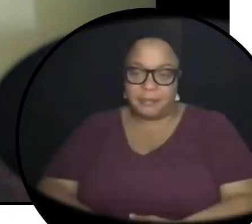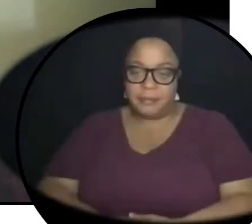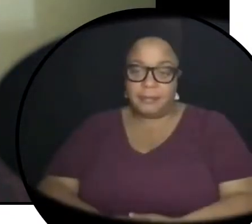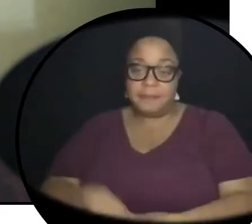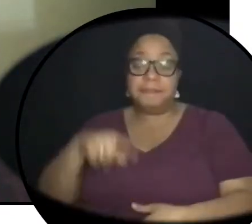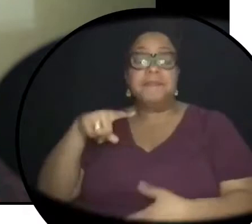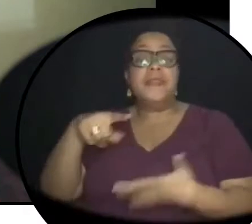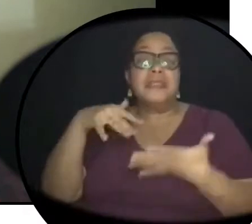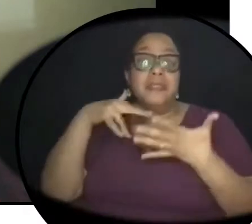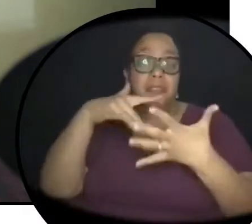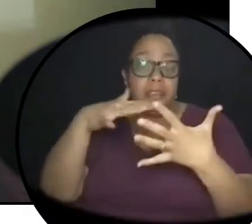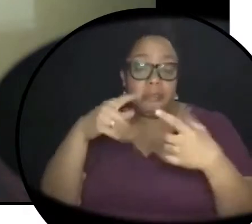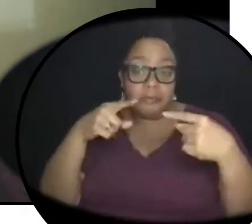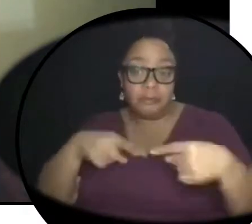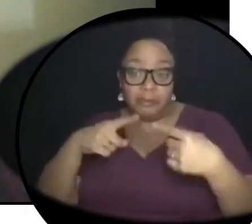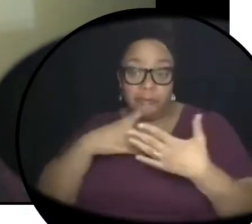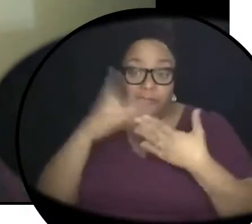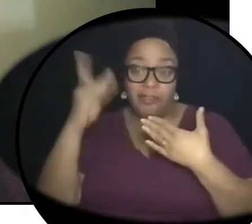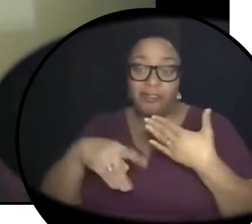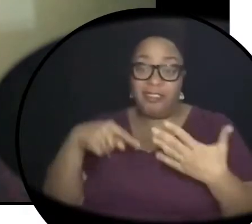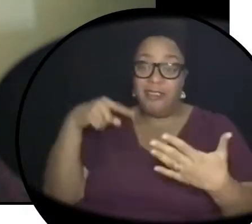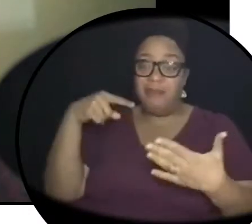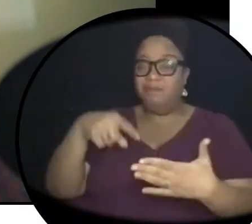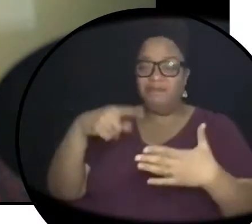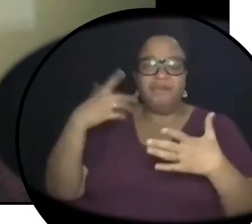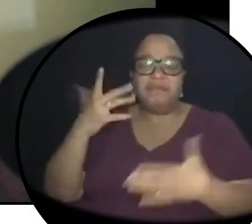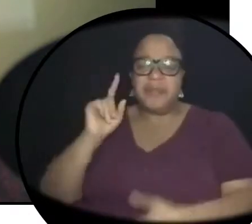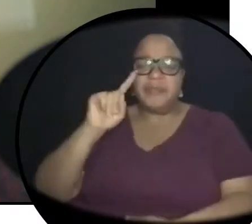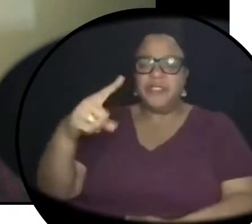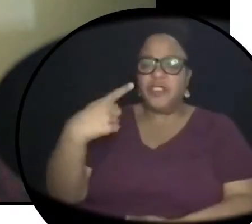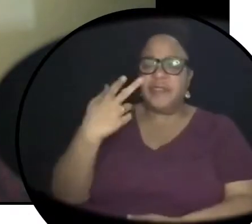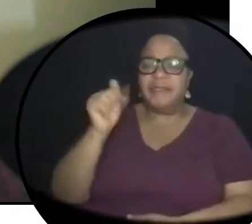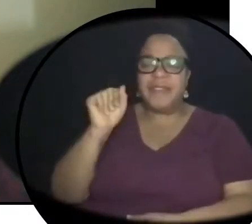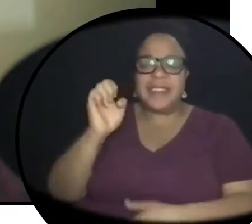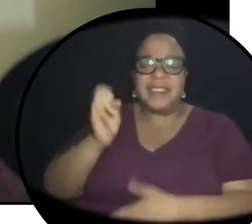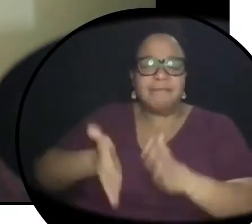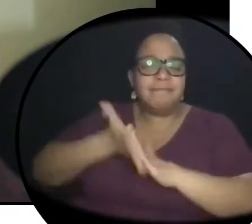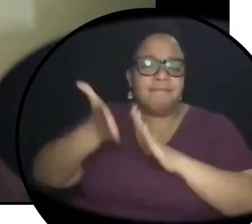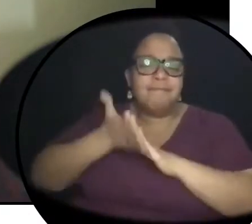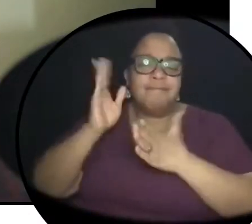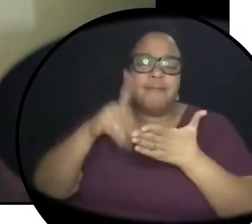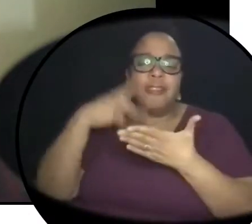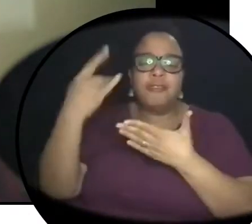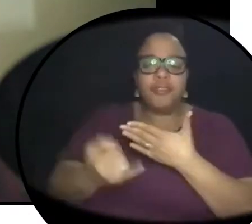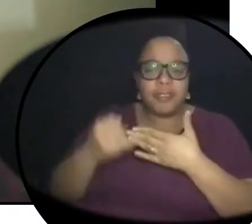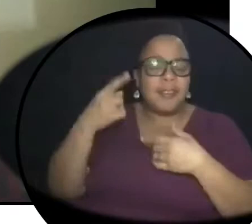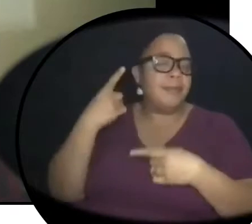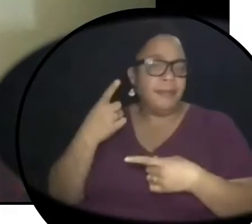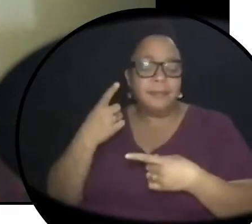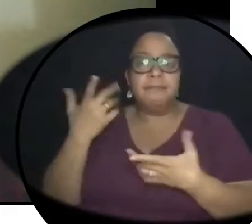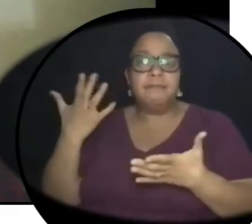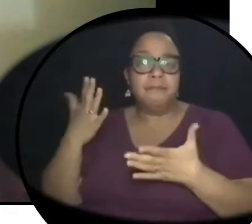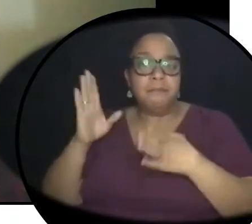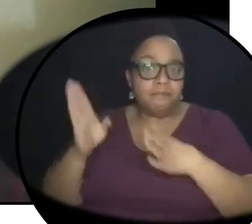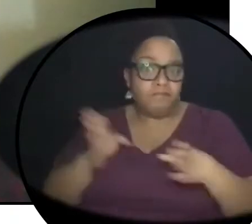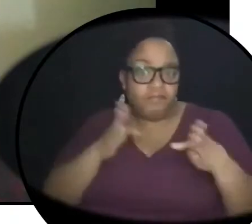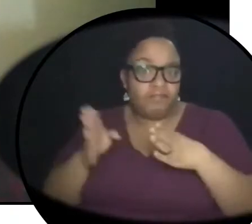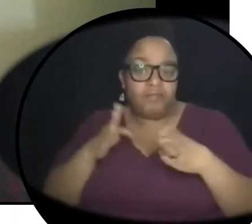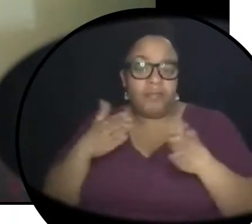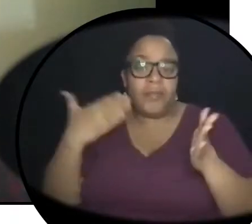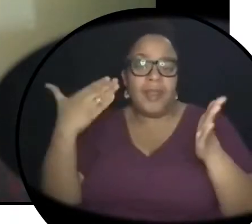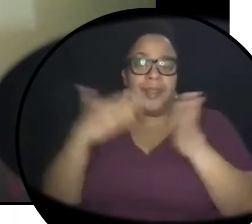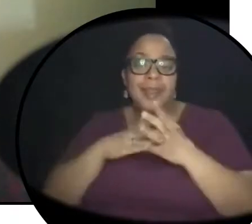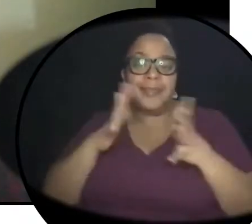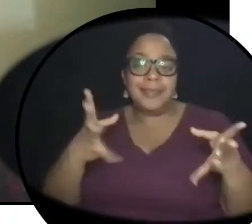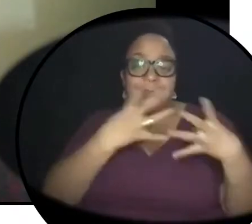and criminalization in Mississippi. And I am in Mississippi right now saying hello to you from Jackson. Through